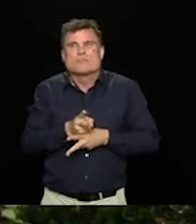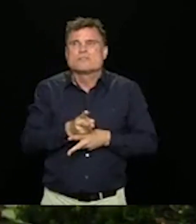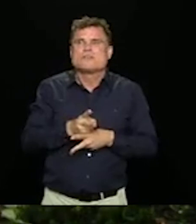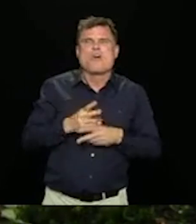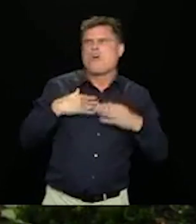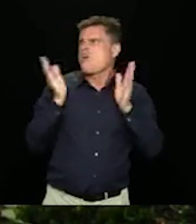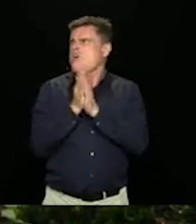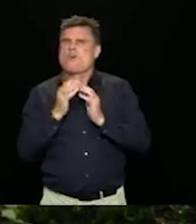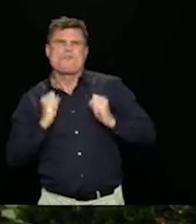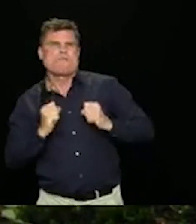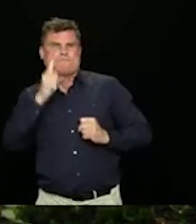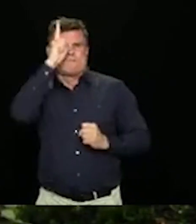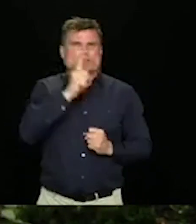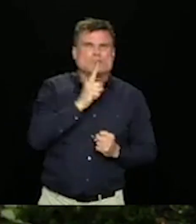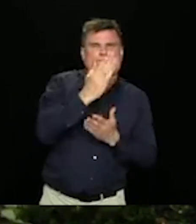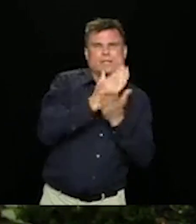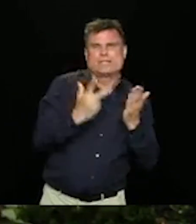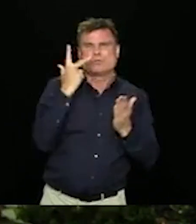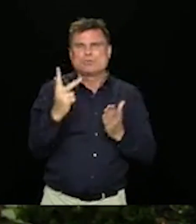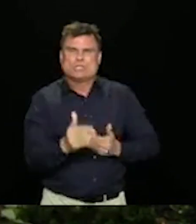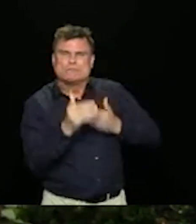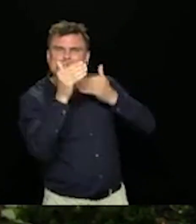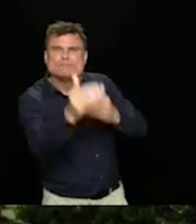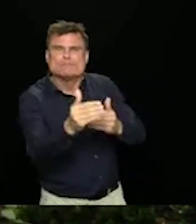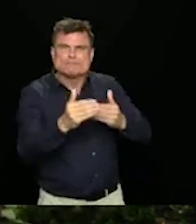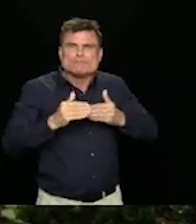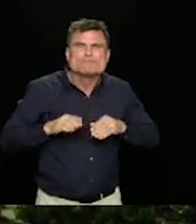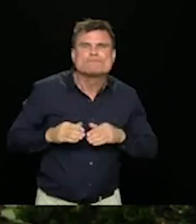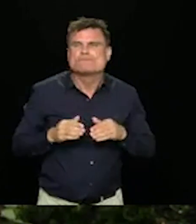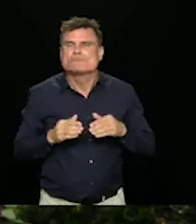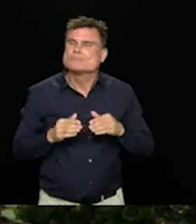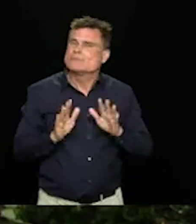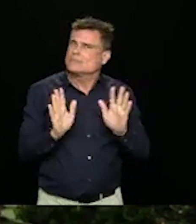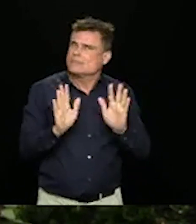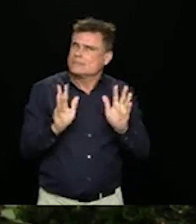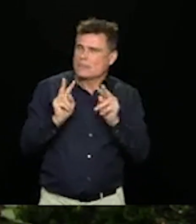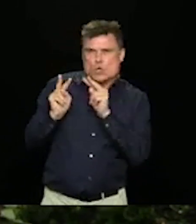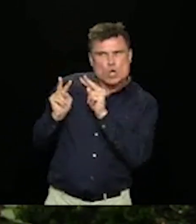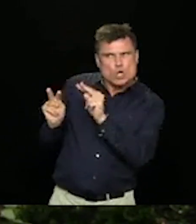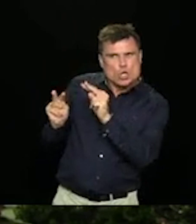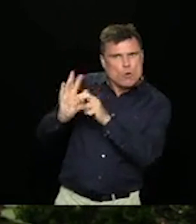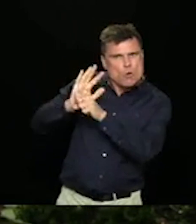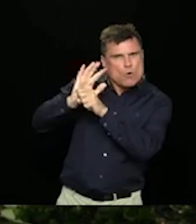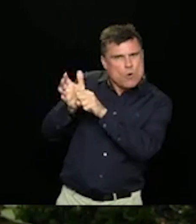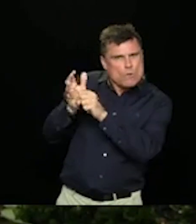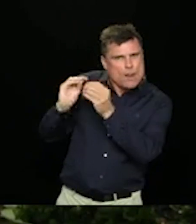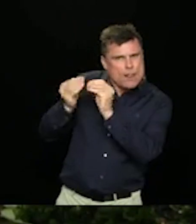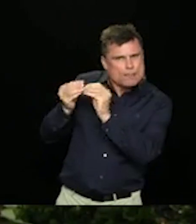affected different parts of the world differently, and we're in good shape today because of the collective efforts